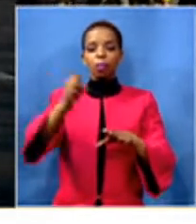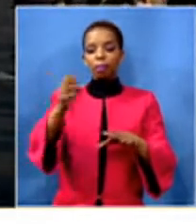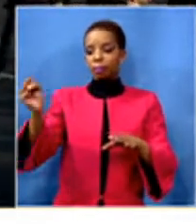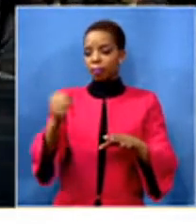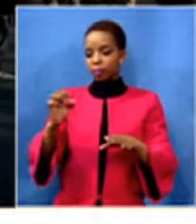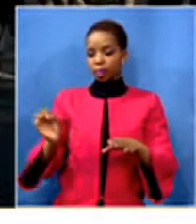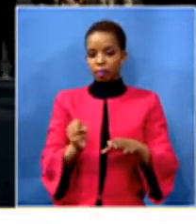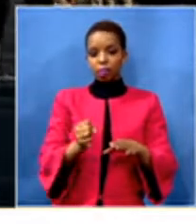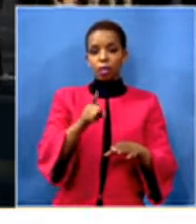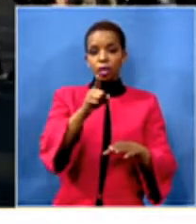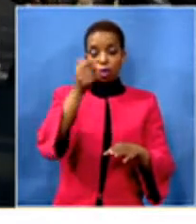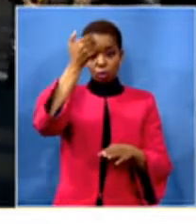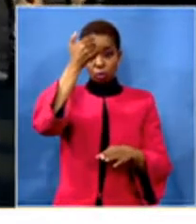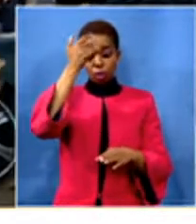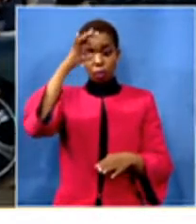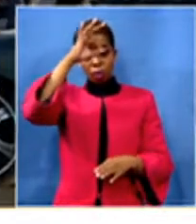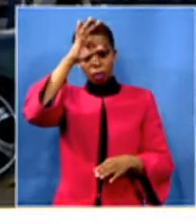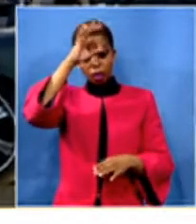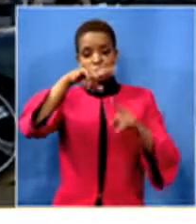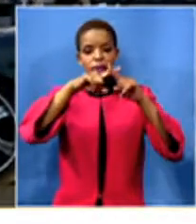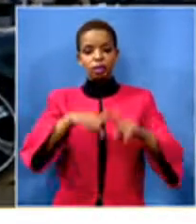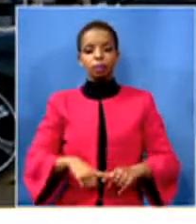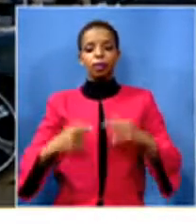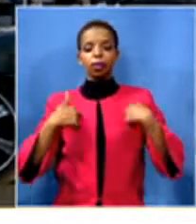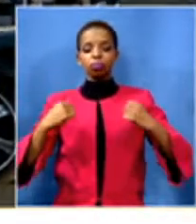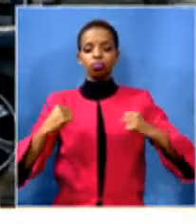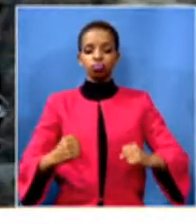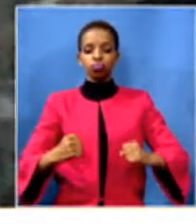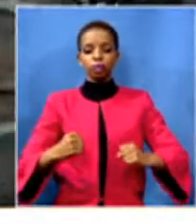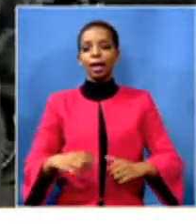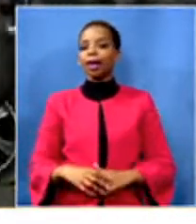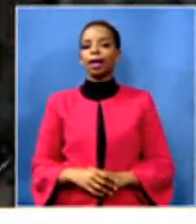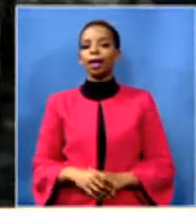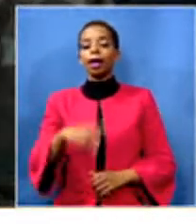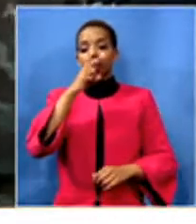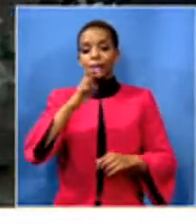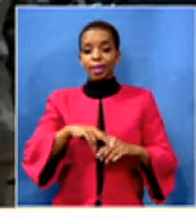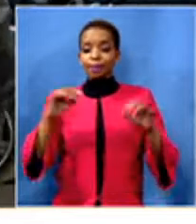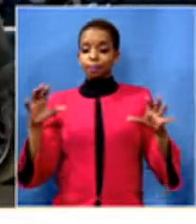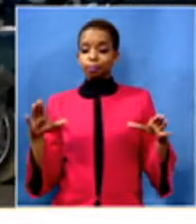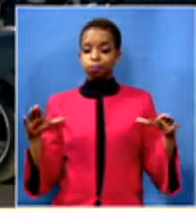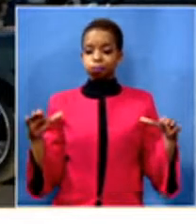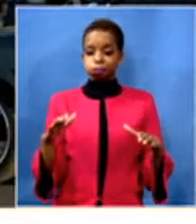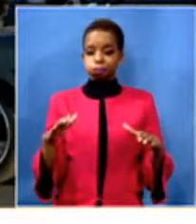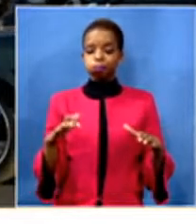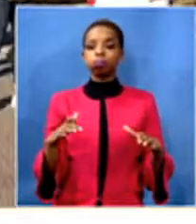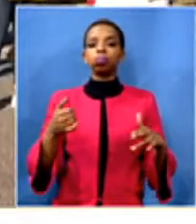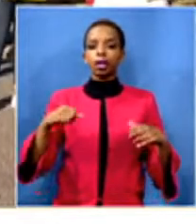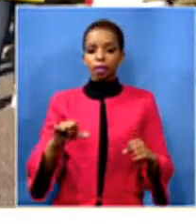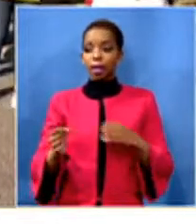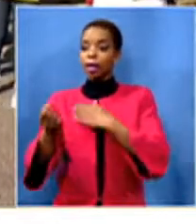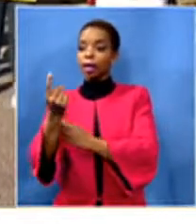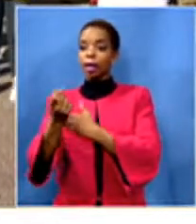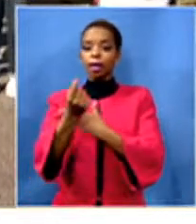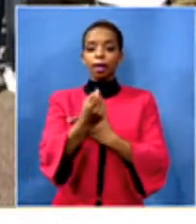on manpower. So you need to have manpower to deal with the matters that are rising. But I want